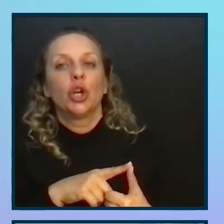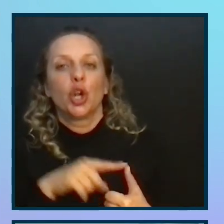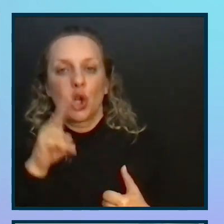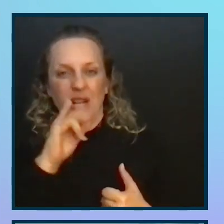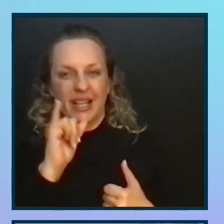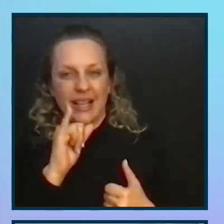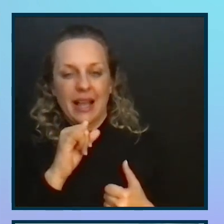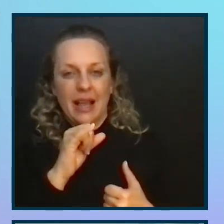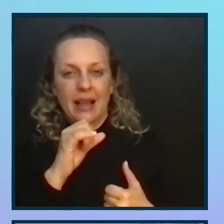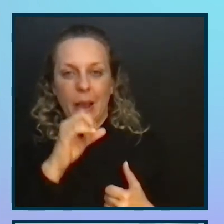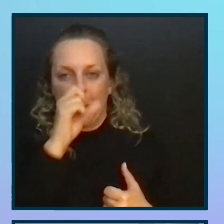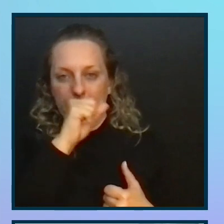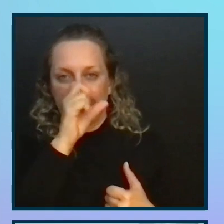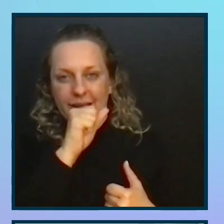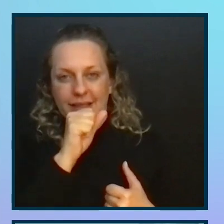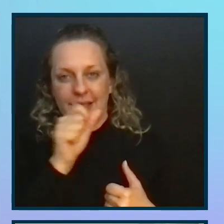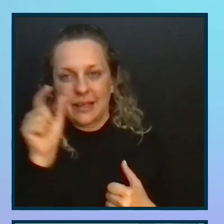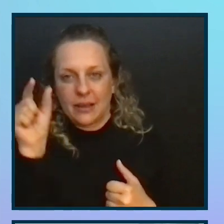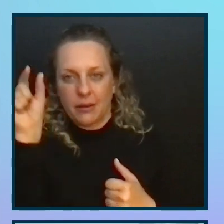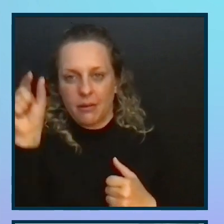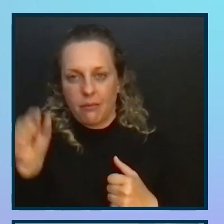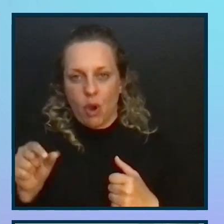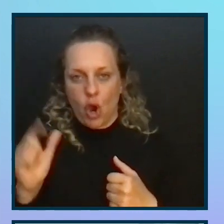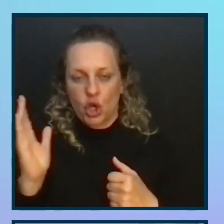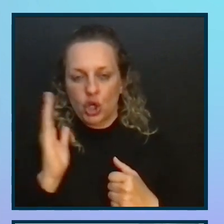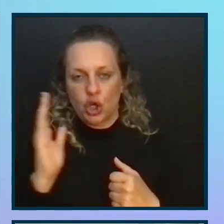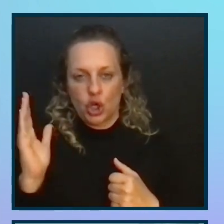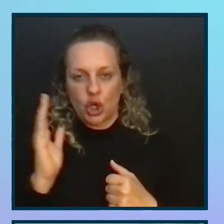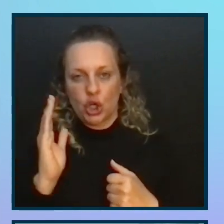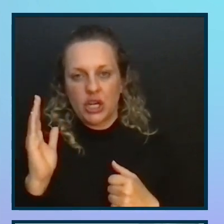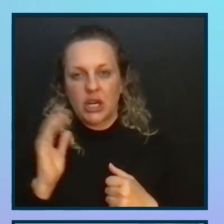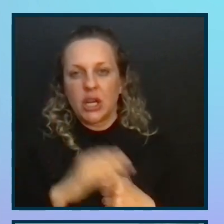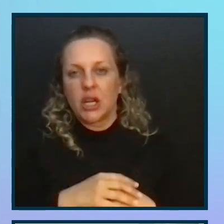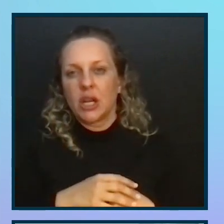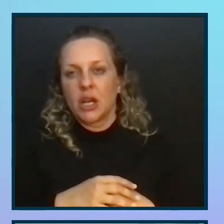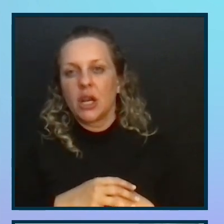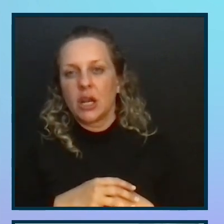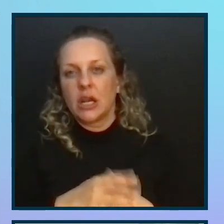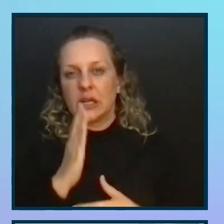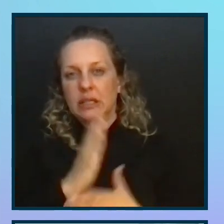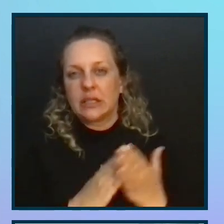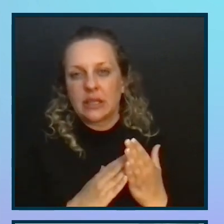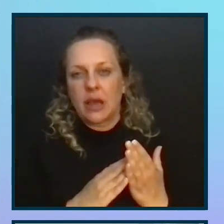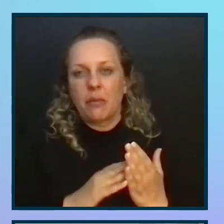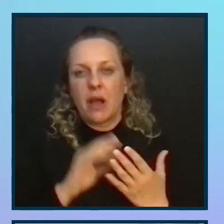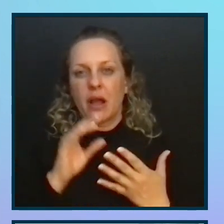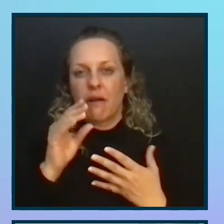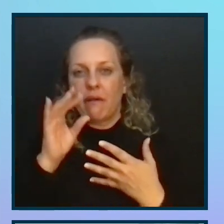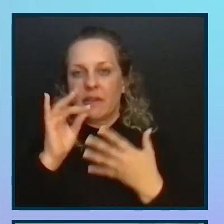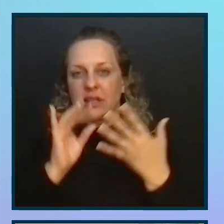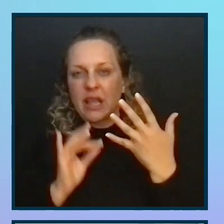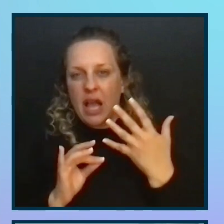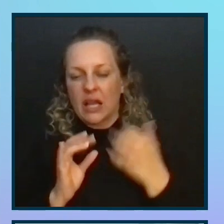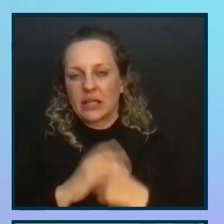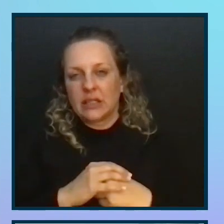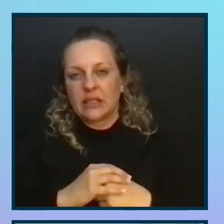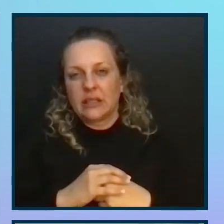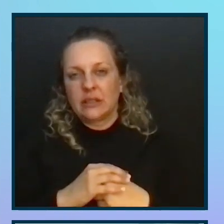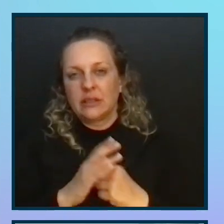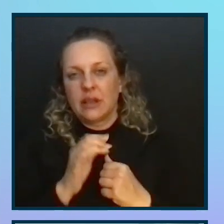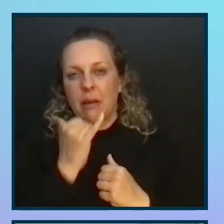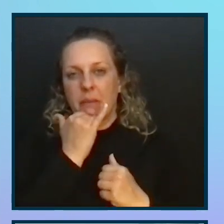there's some missing margin between the some of the select lists inside of there, and there's a